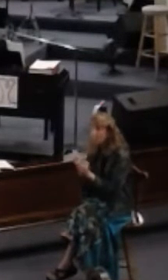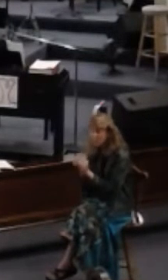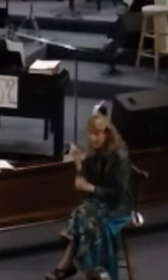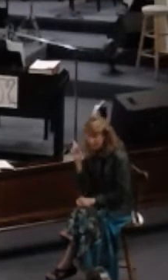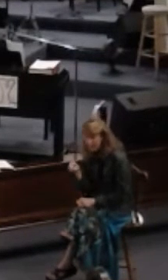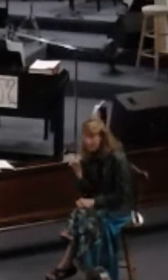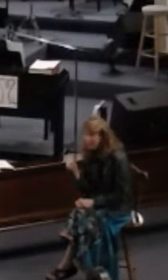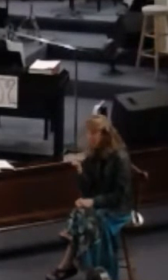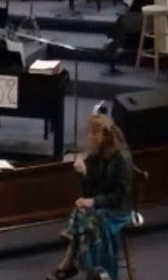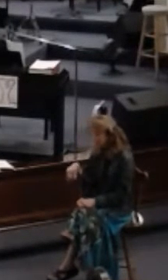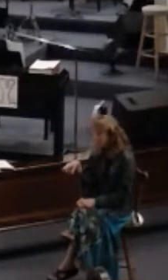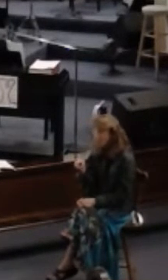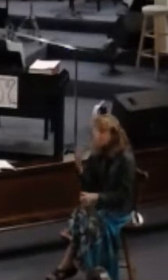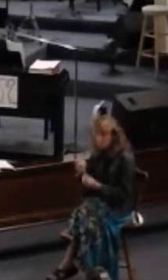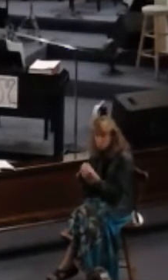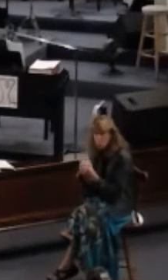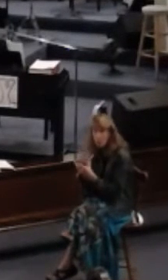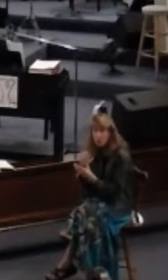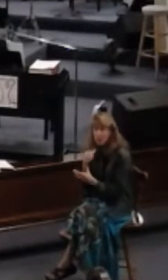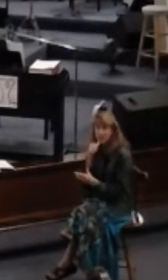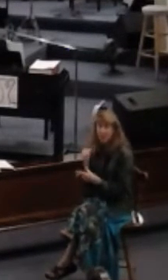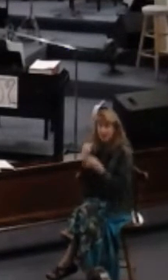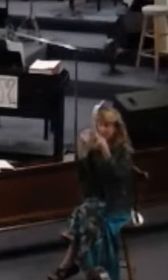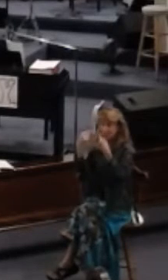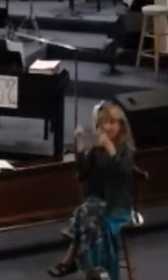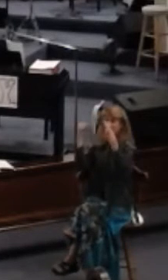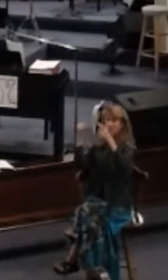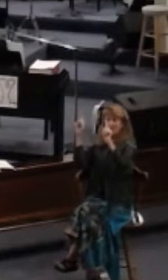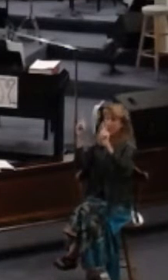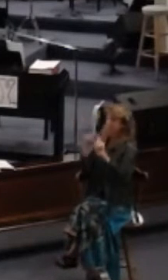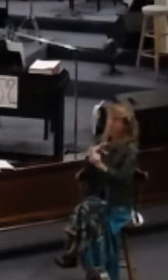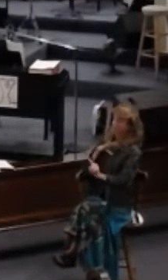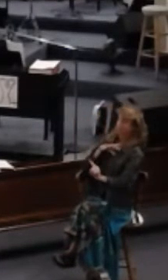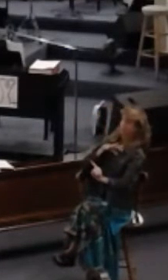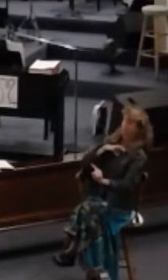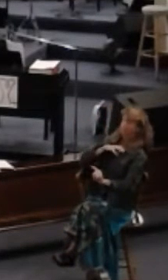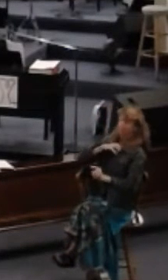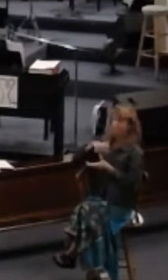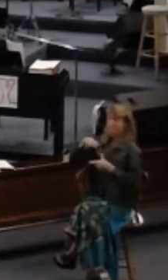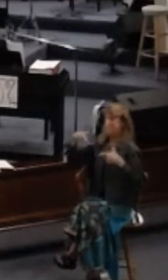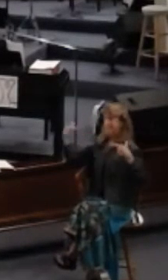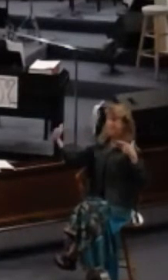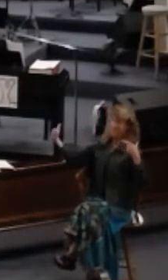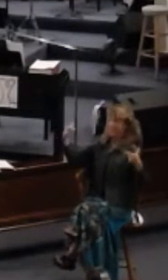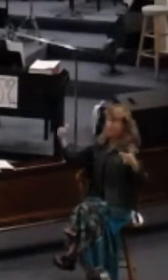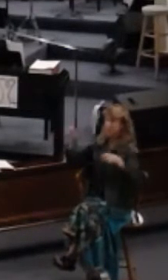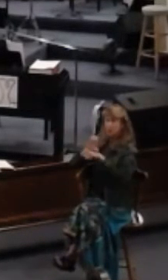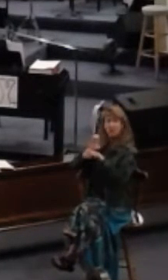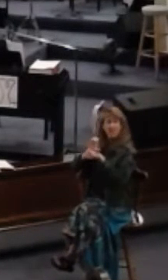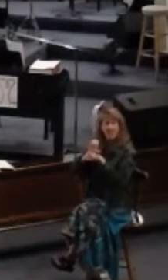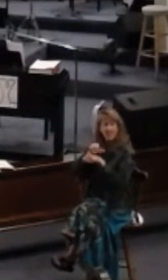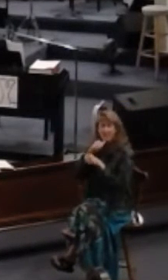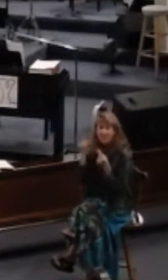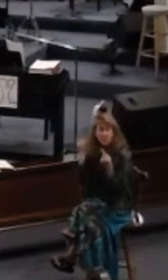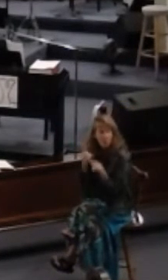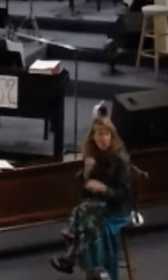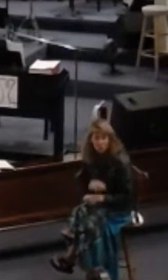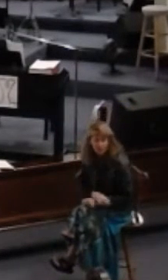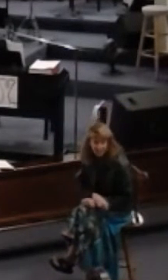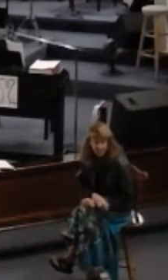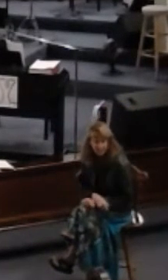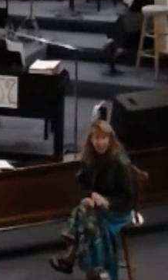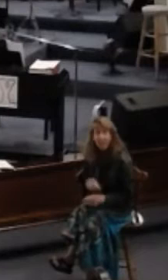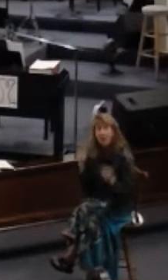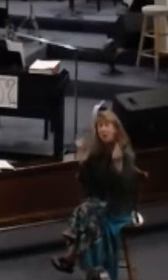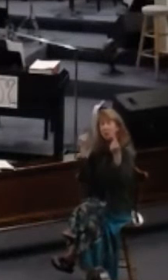grow. They may not become dynamic mega churches, but that's not the goal.